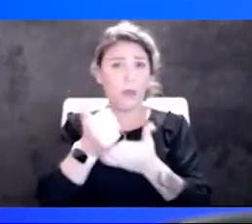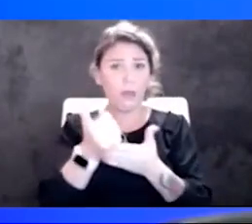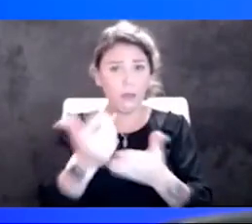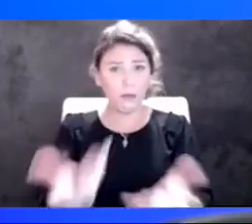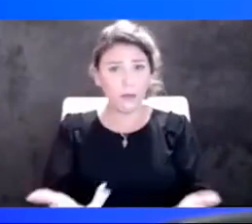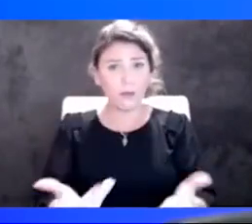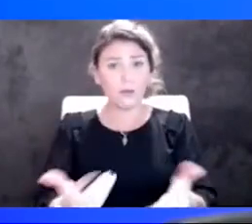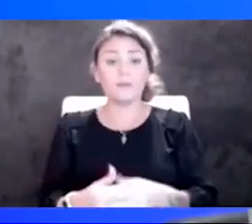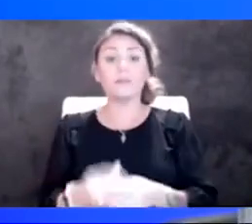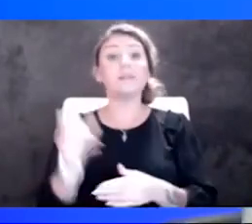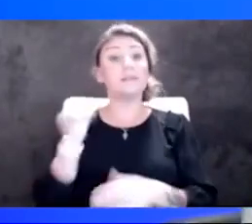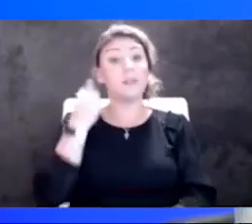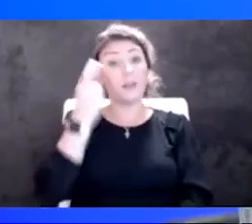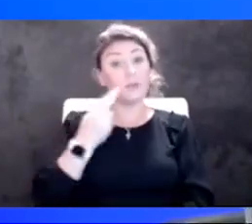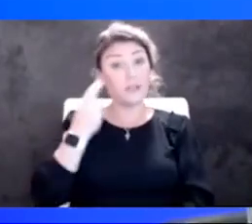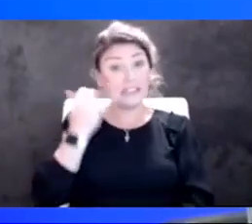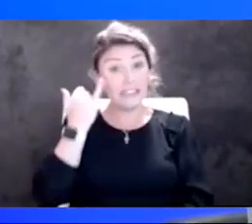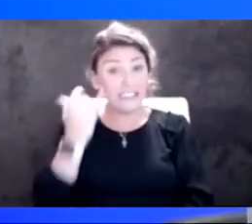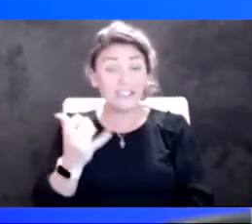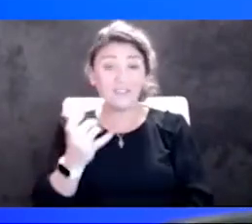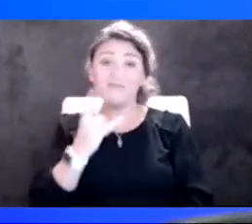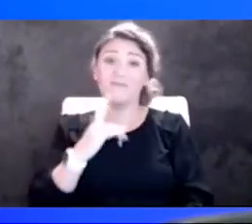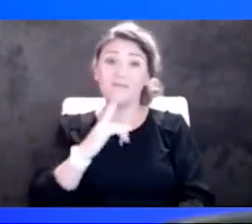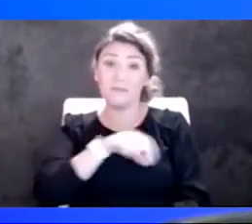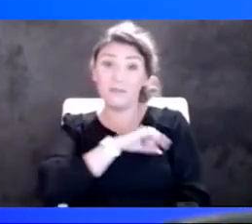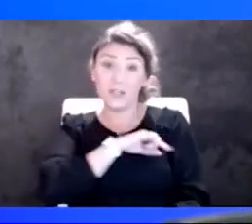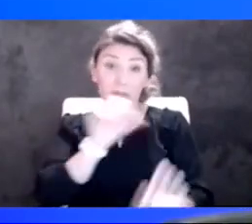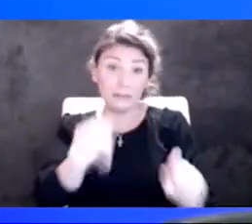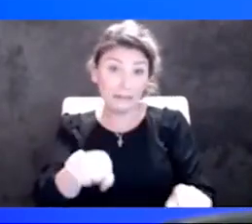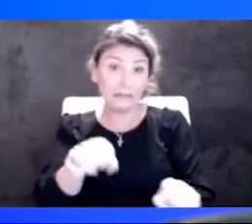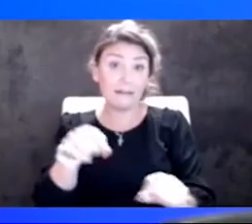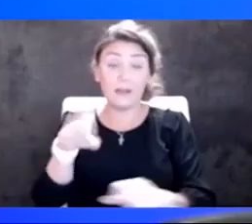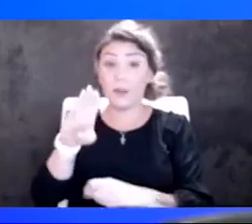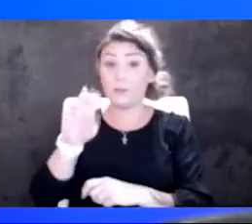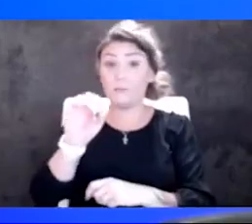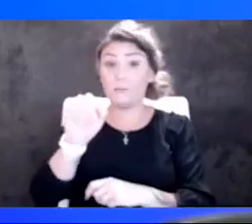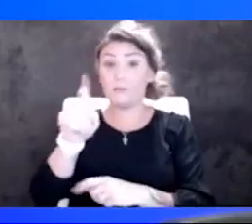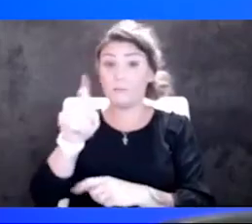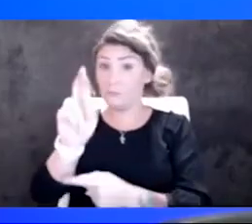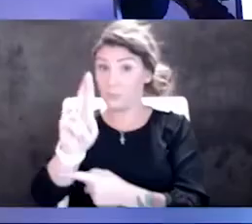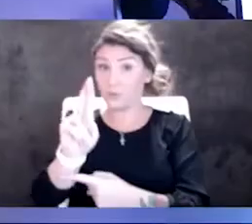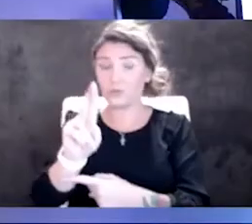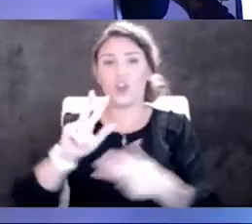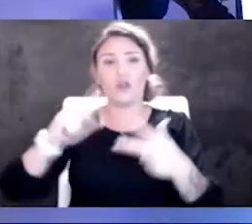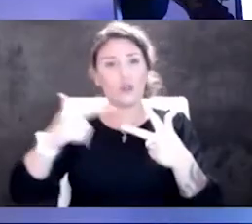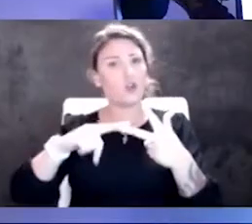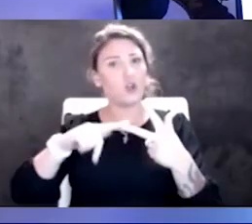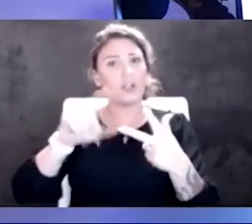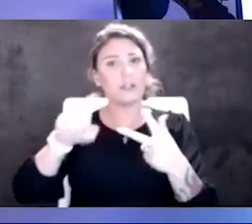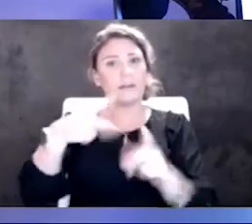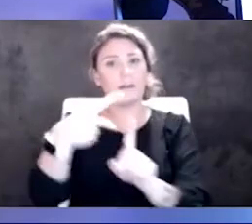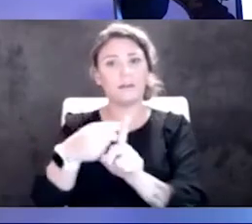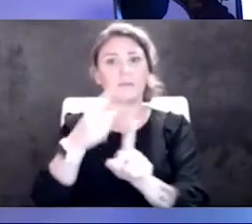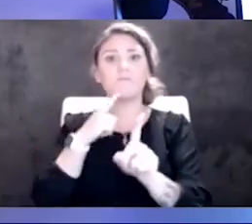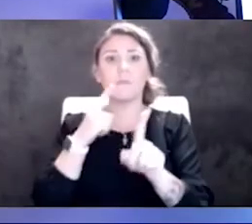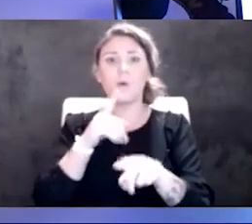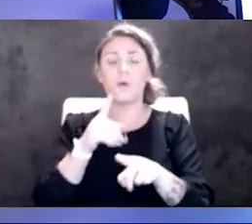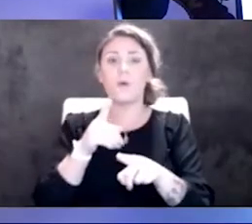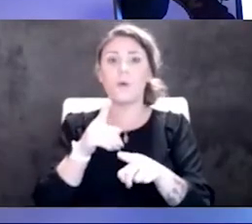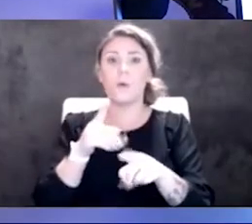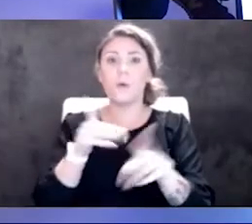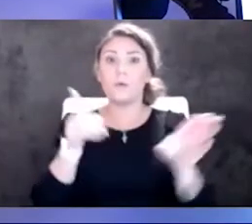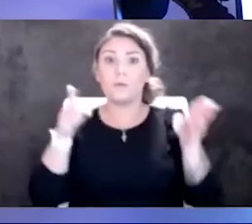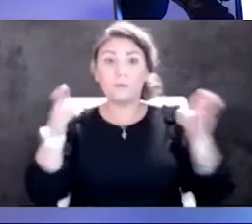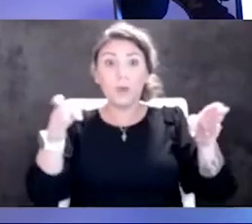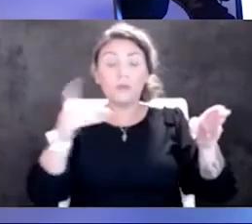reason. If you haven't, you know, if you're eligible to be boosted, you haven't done that yet, get that third dose. Yeah, you're in your window before we have a lot of Omicron in the city. Well, I think there probably